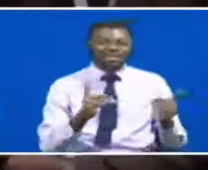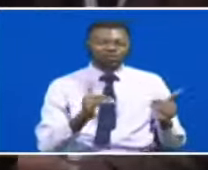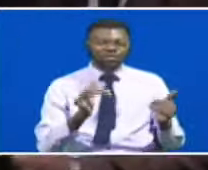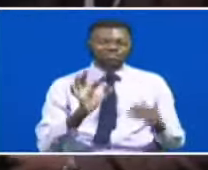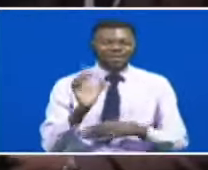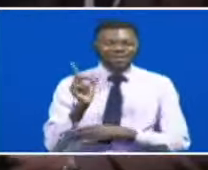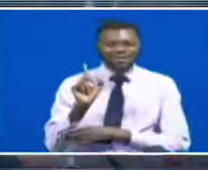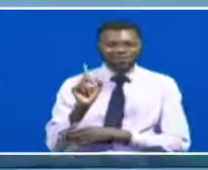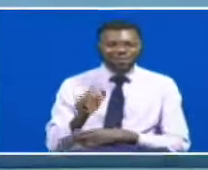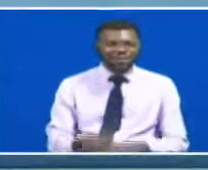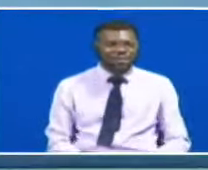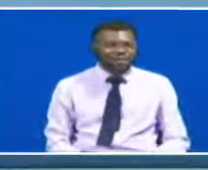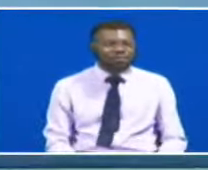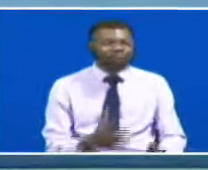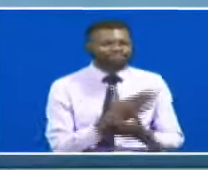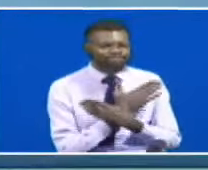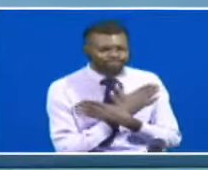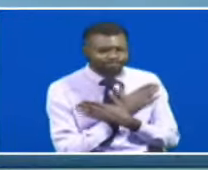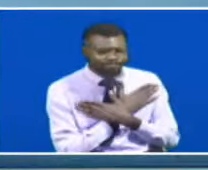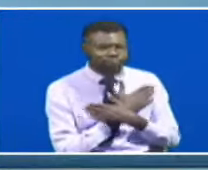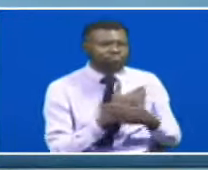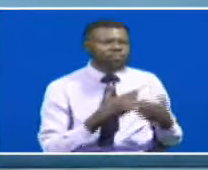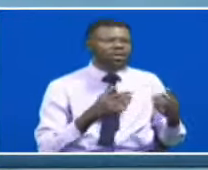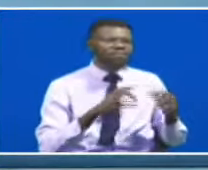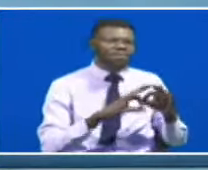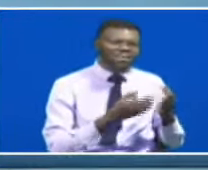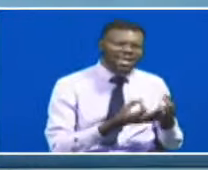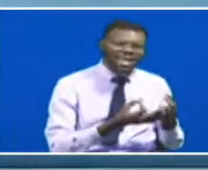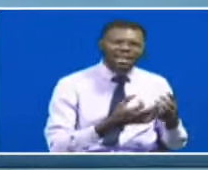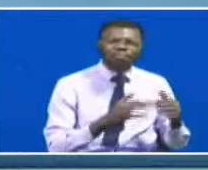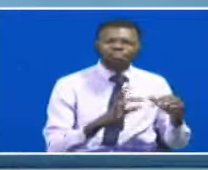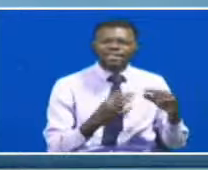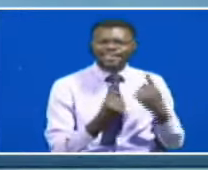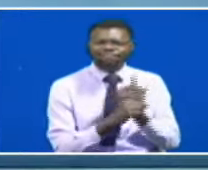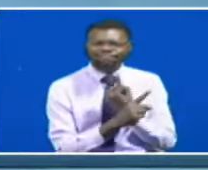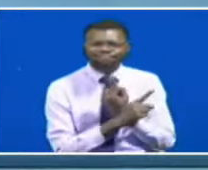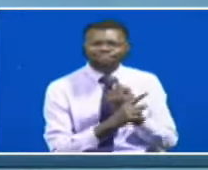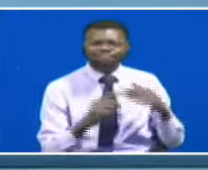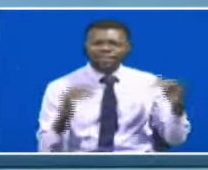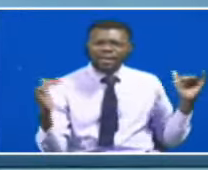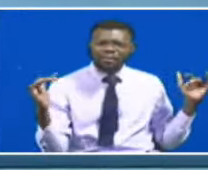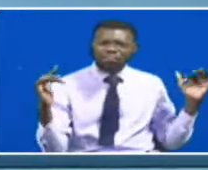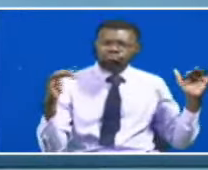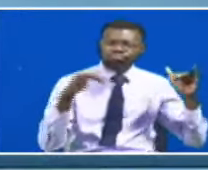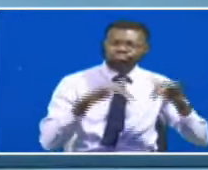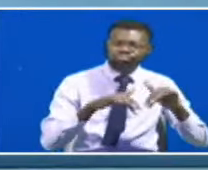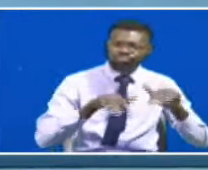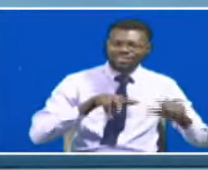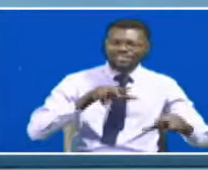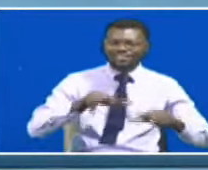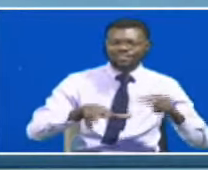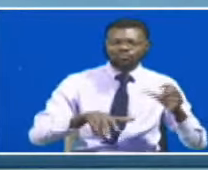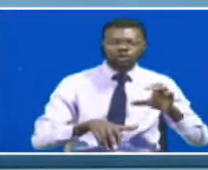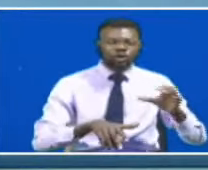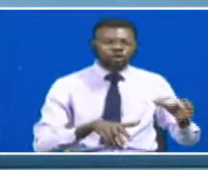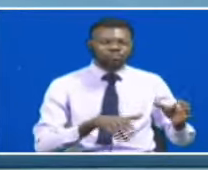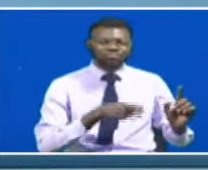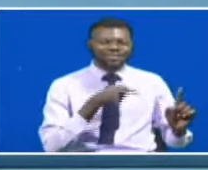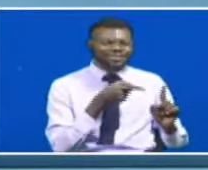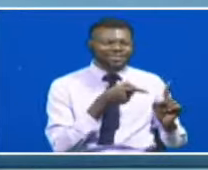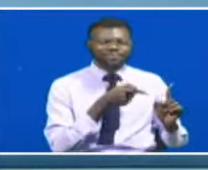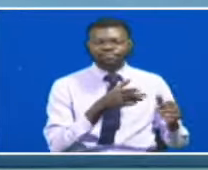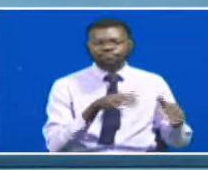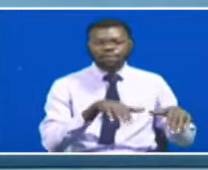I concur. Friends and family gathered in Kagio, Kirinyaga County for the final send-off of Sergeant